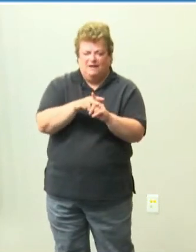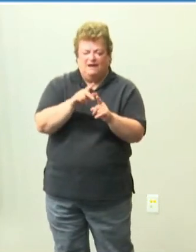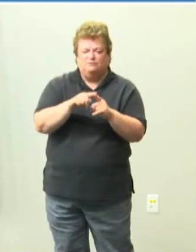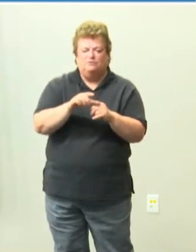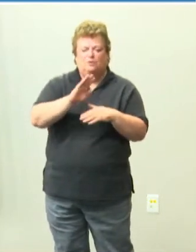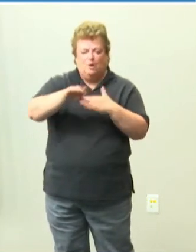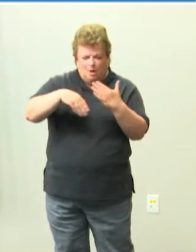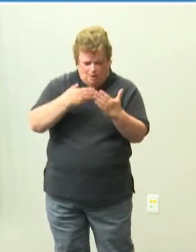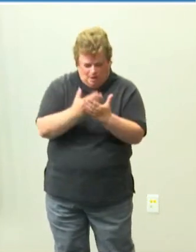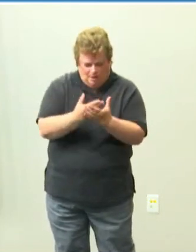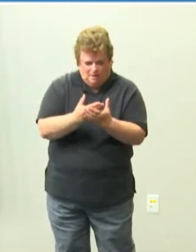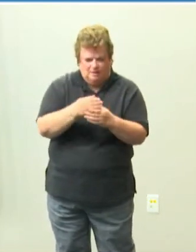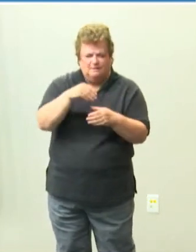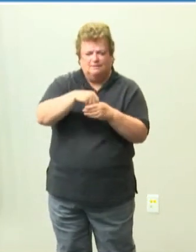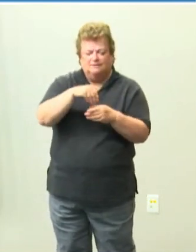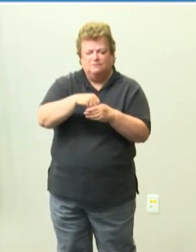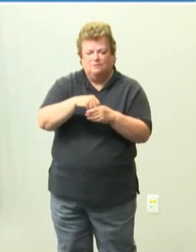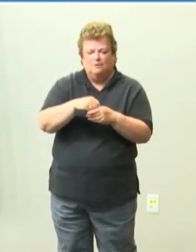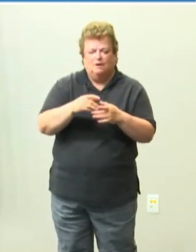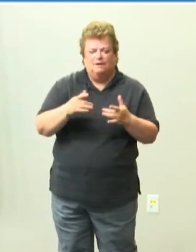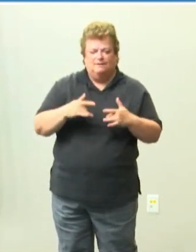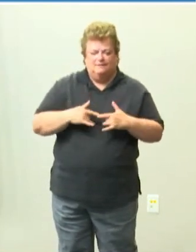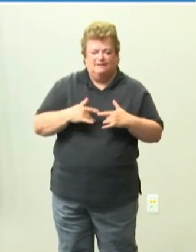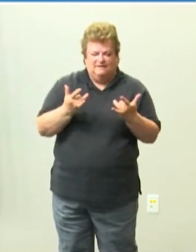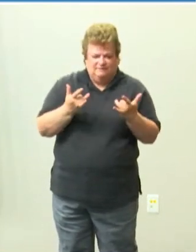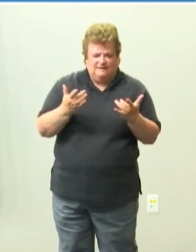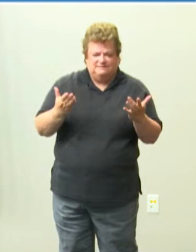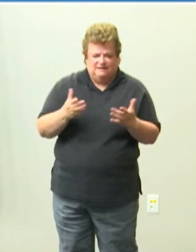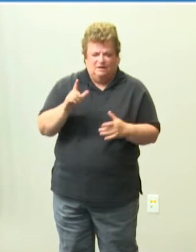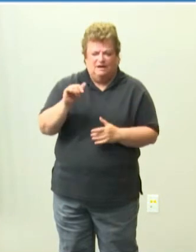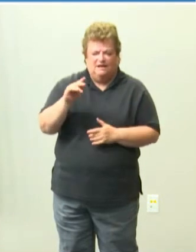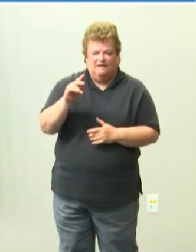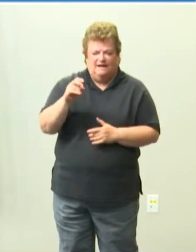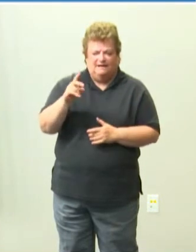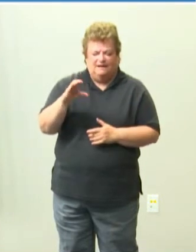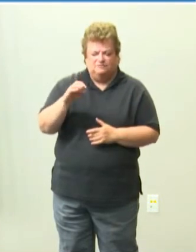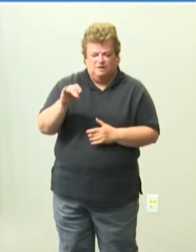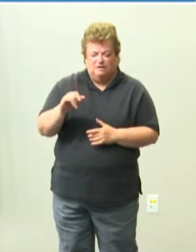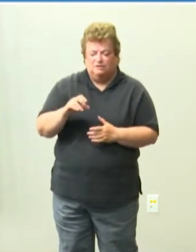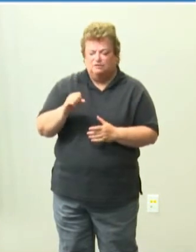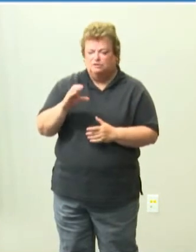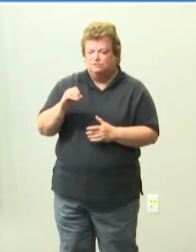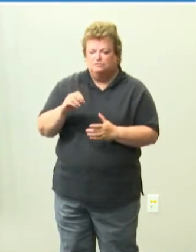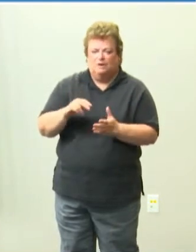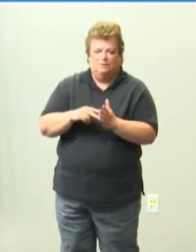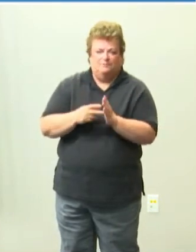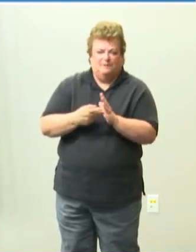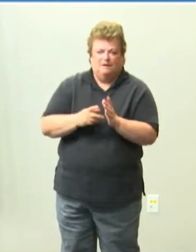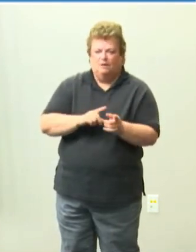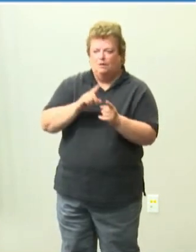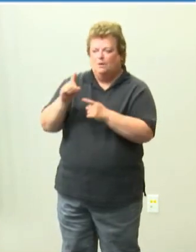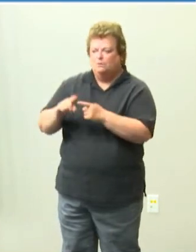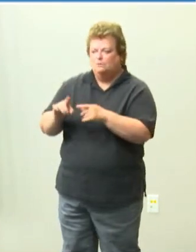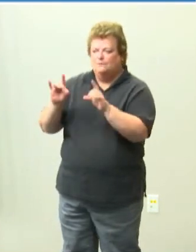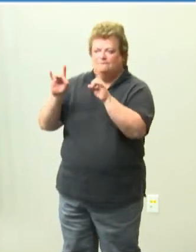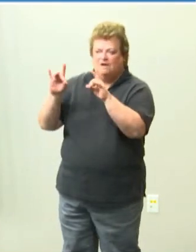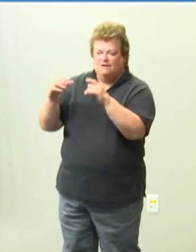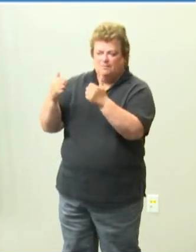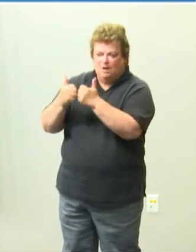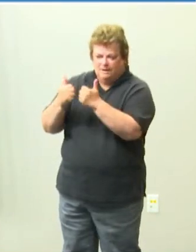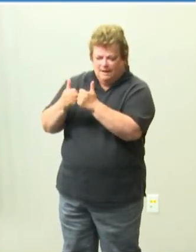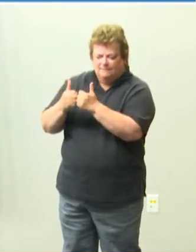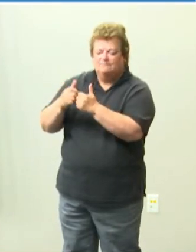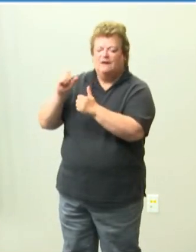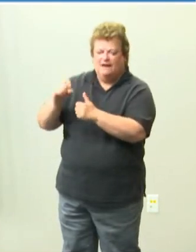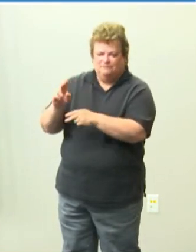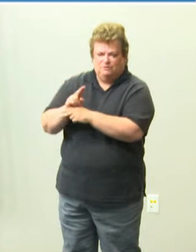indoor events in Lancaster County. Gotcha. So people will have to wear masks, say at Nebraska volleyball games,